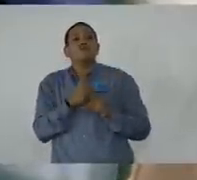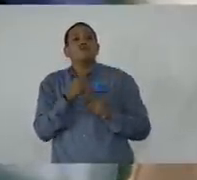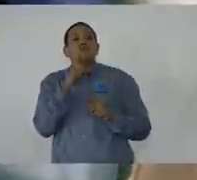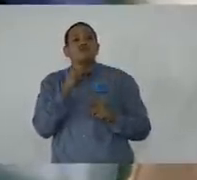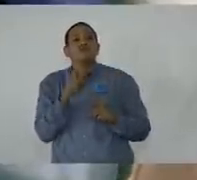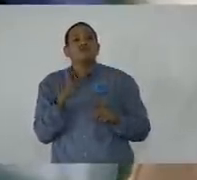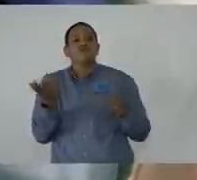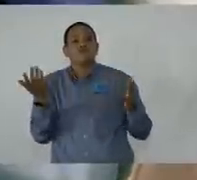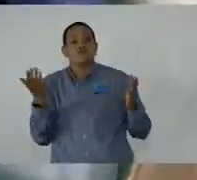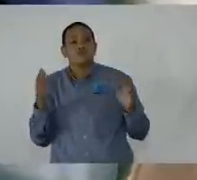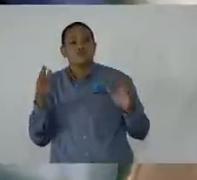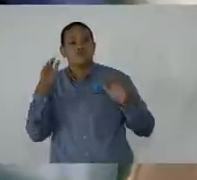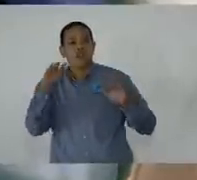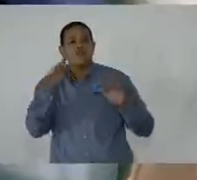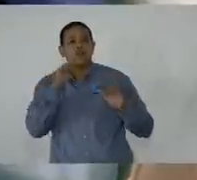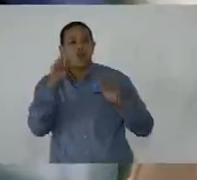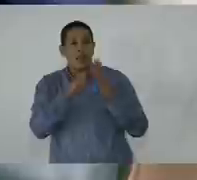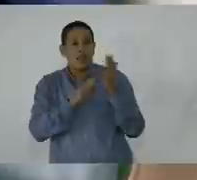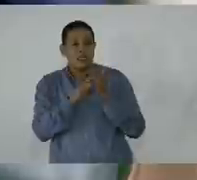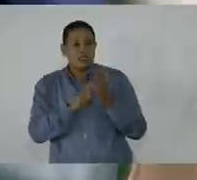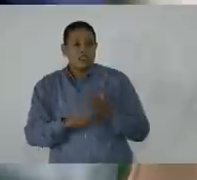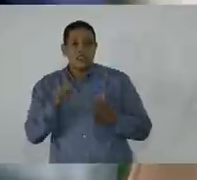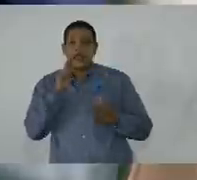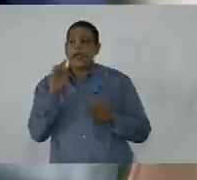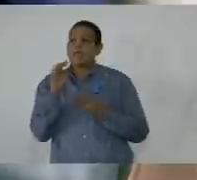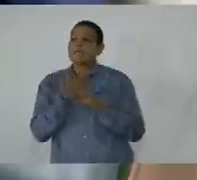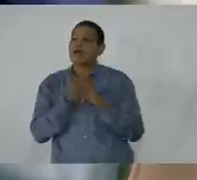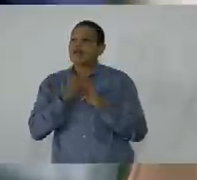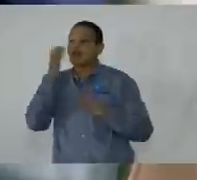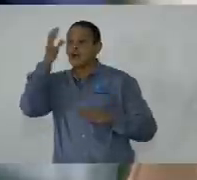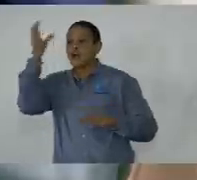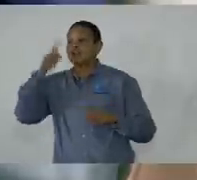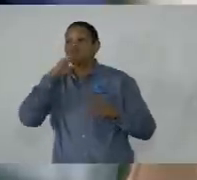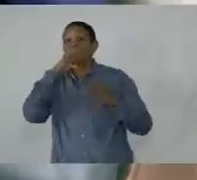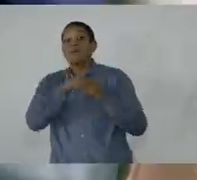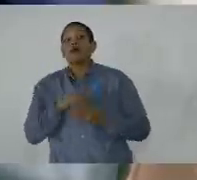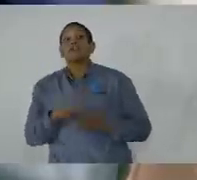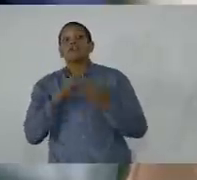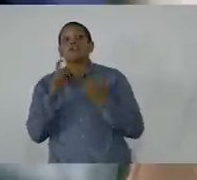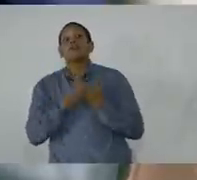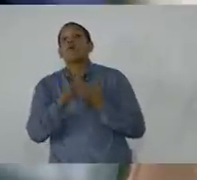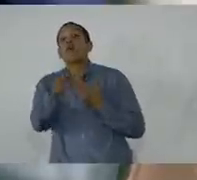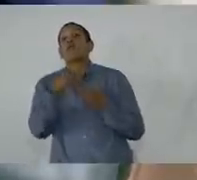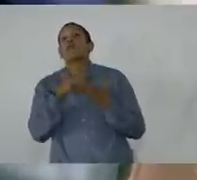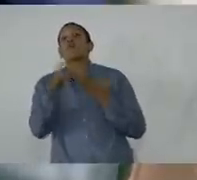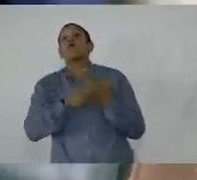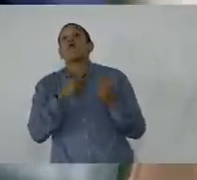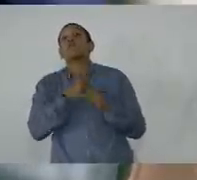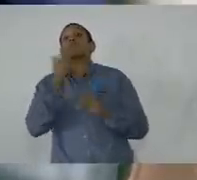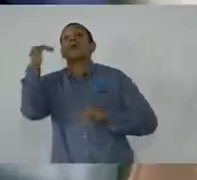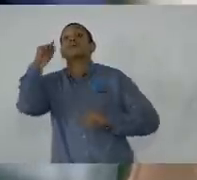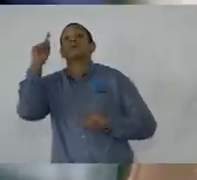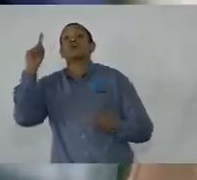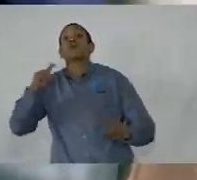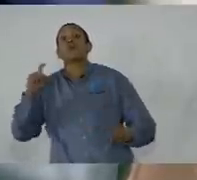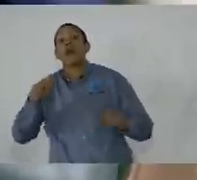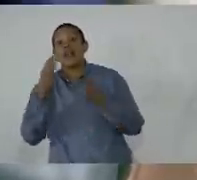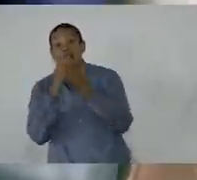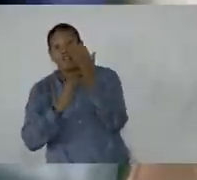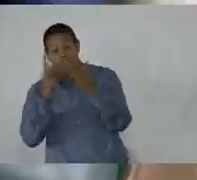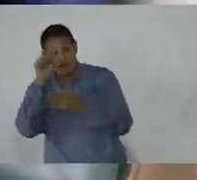mathematical concepts to the participants of the program. The Budding Farmer program is expected to have a pilot phase for